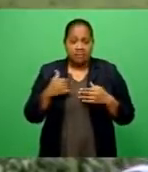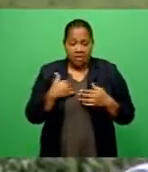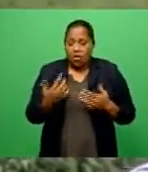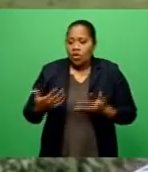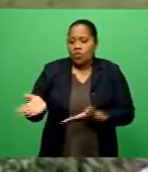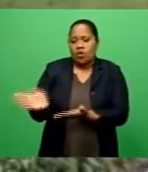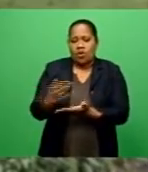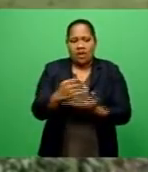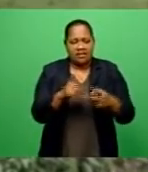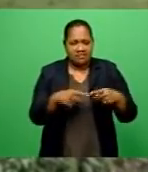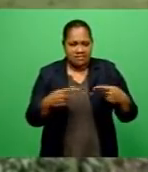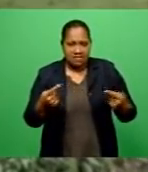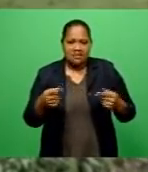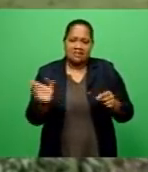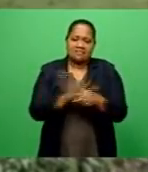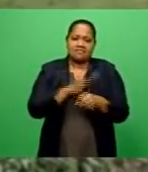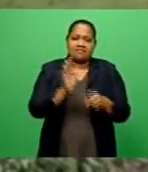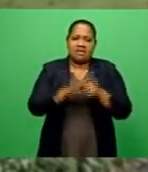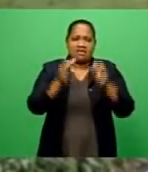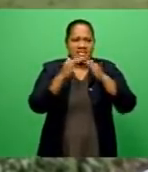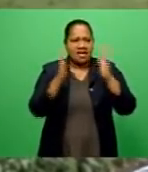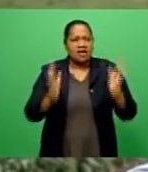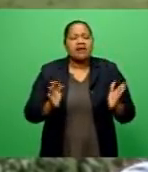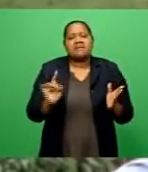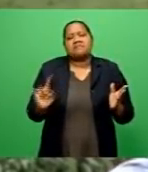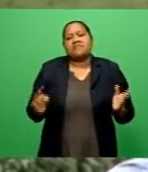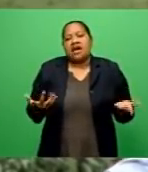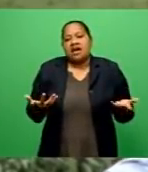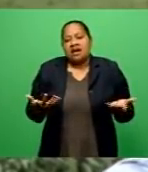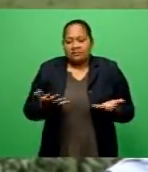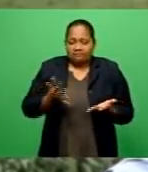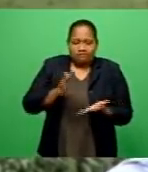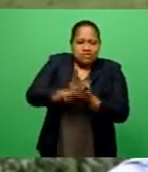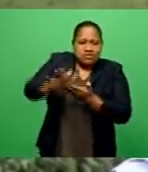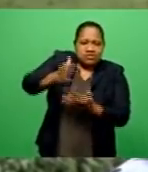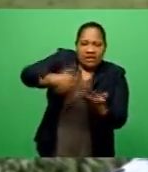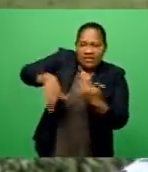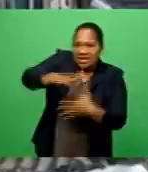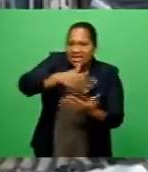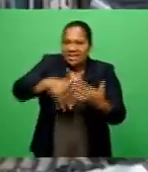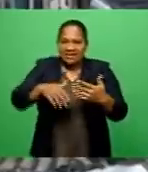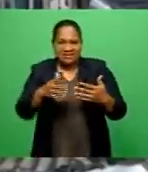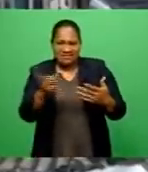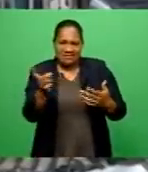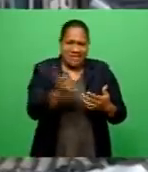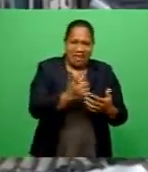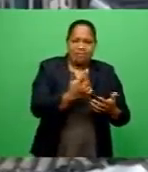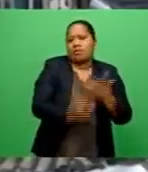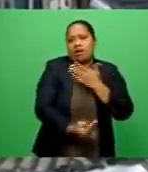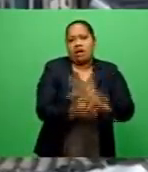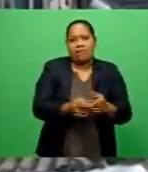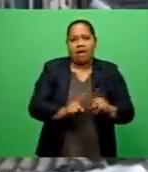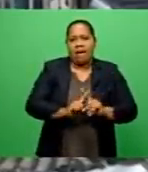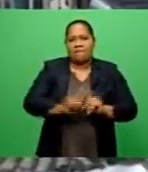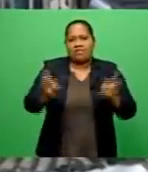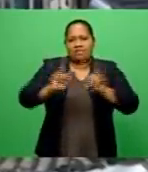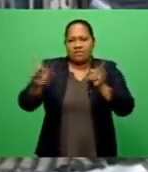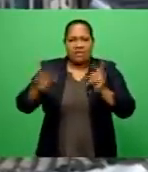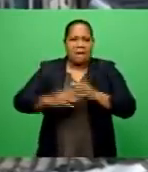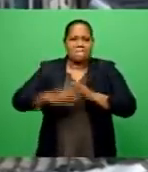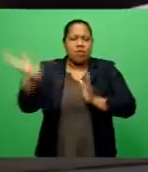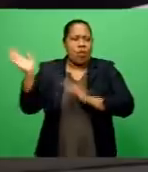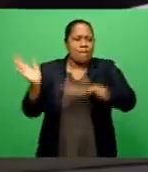make the house, but the hurricane came and fly everything. First light this morning revealed the trail